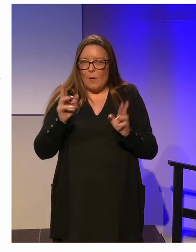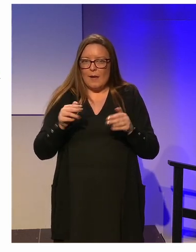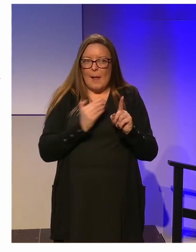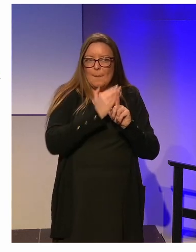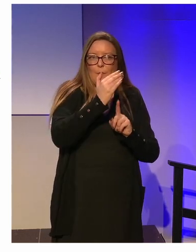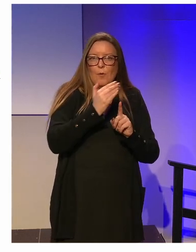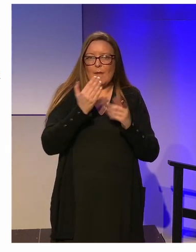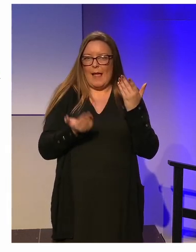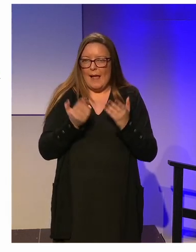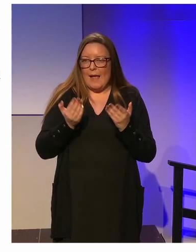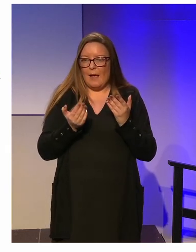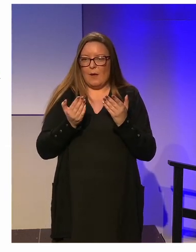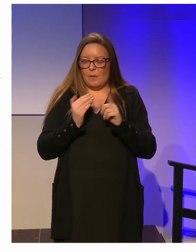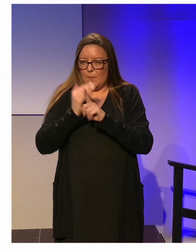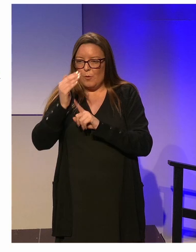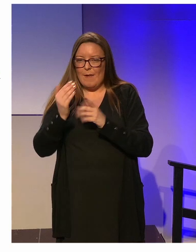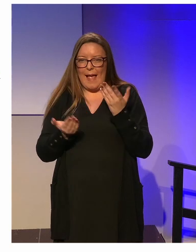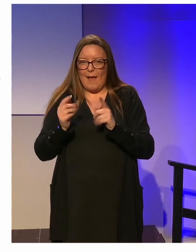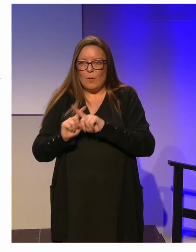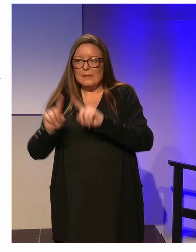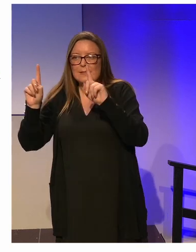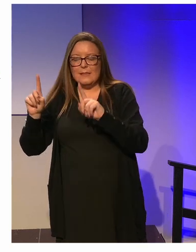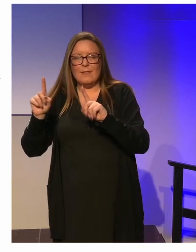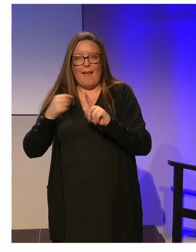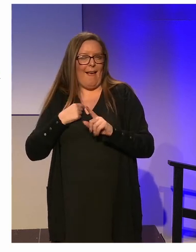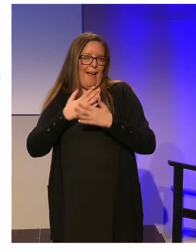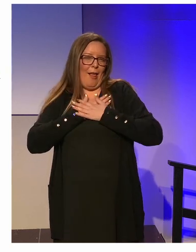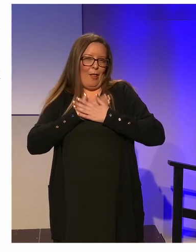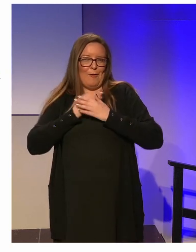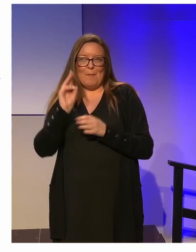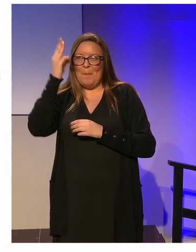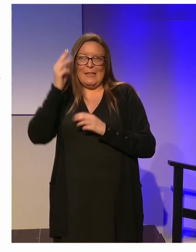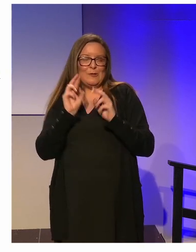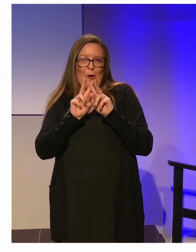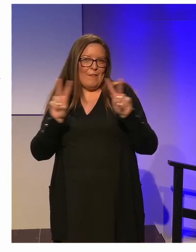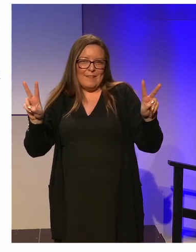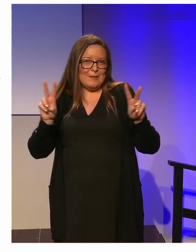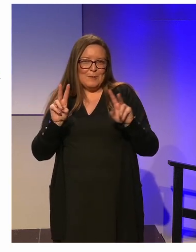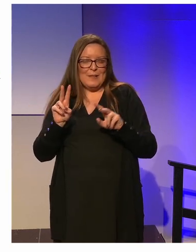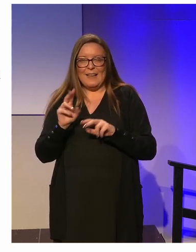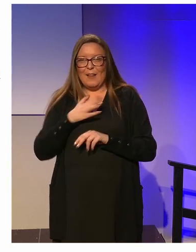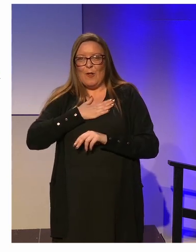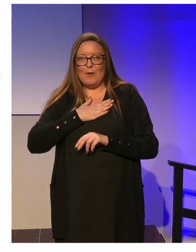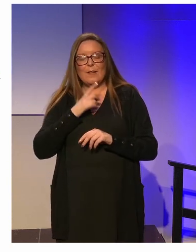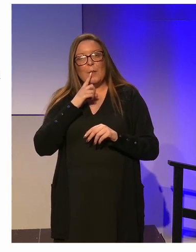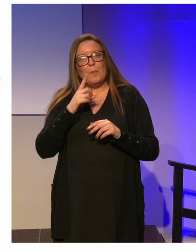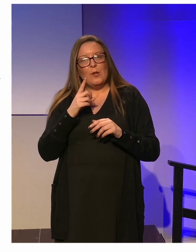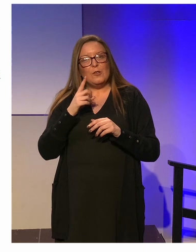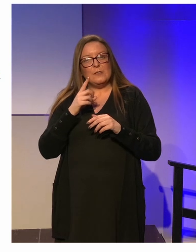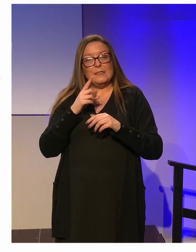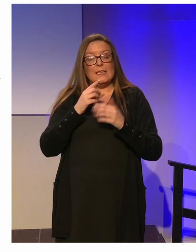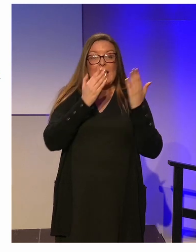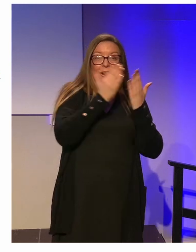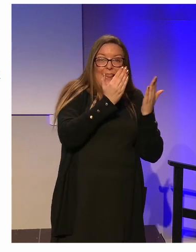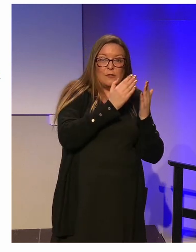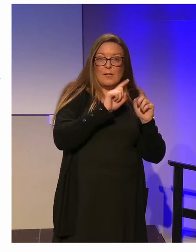it be different? Not that that's love, and I mean it is love, and I'm visual, I love an old diagram or a picture. Graphacy and oracy, not literacy and